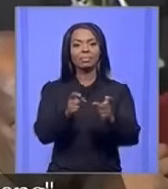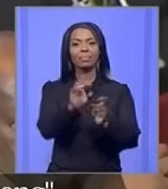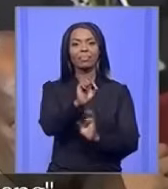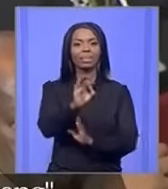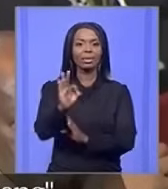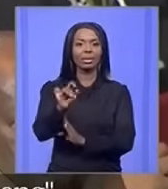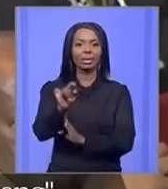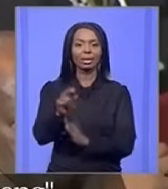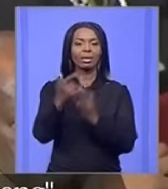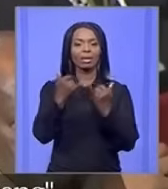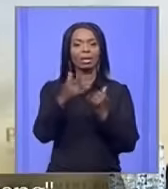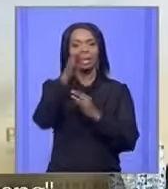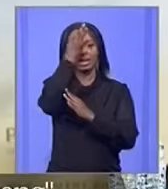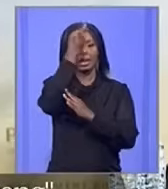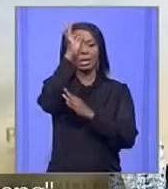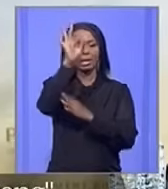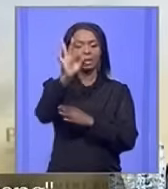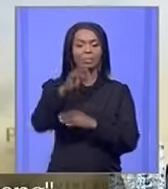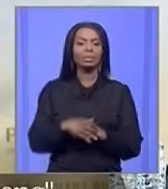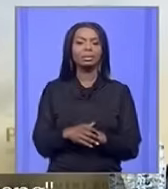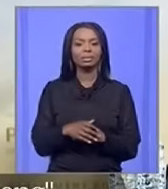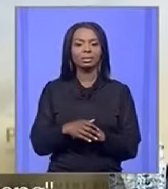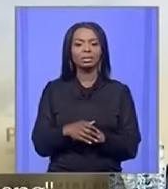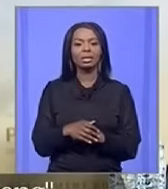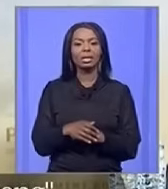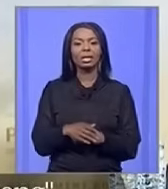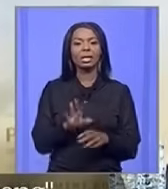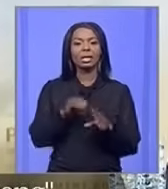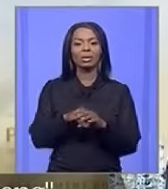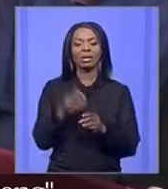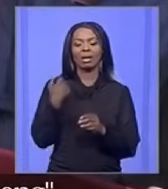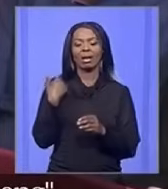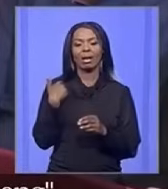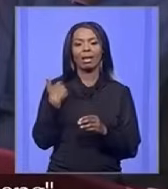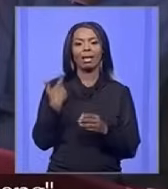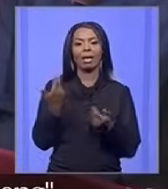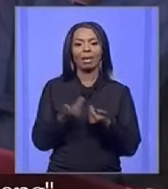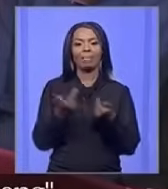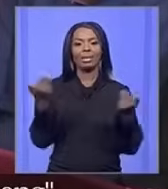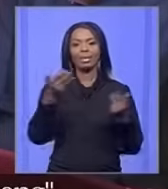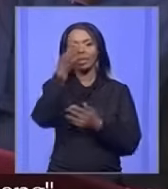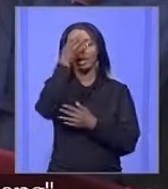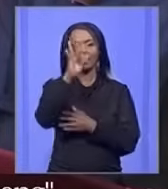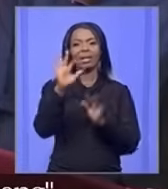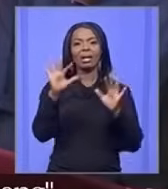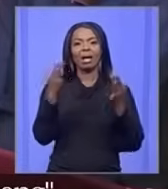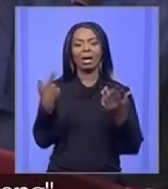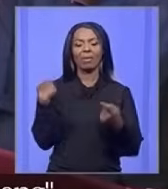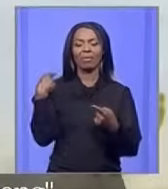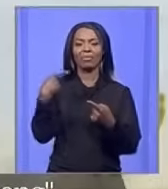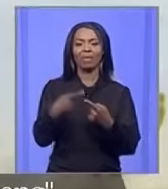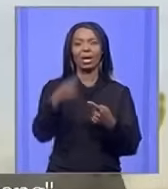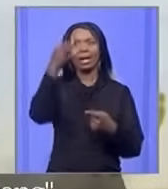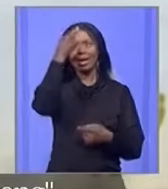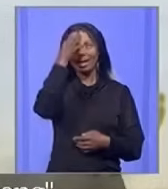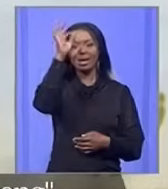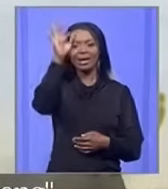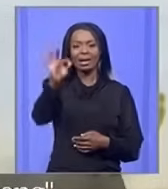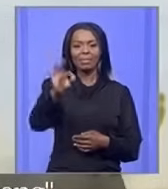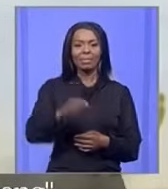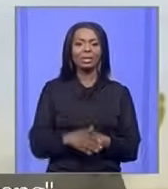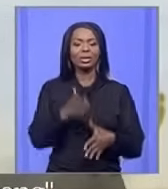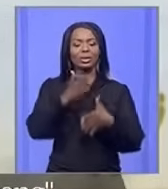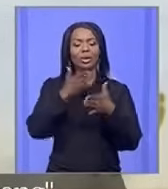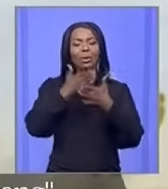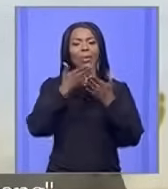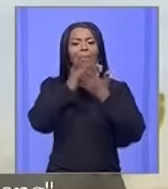Our government, including some dating apartheid government, the apartheid. How far is this government with no